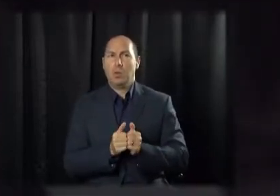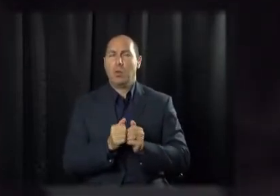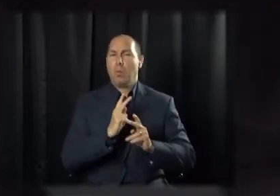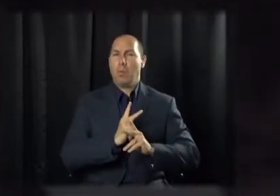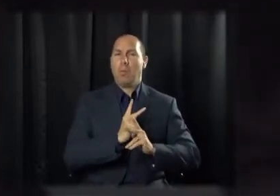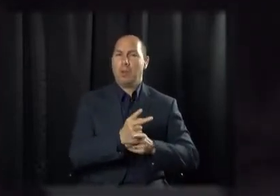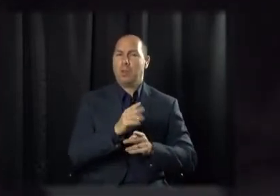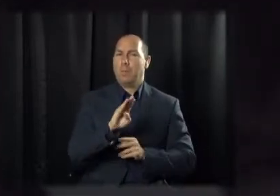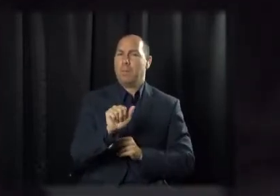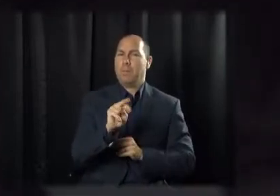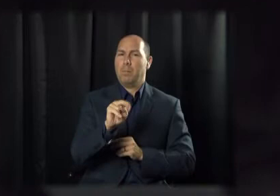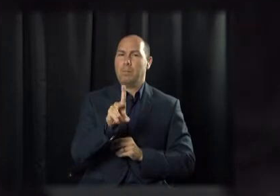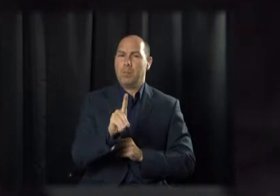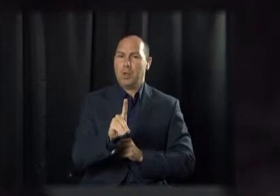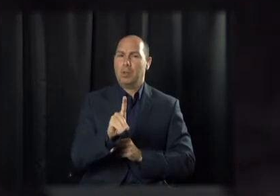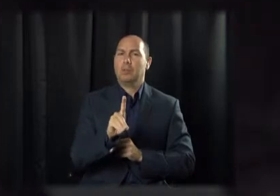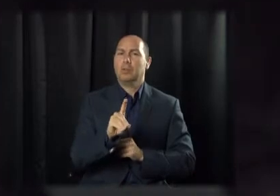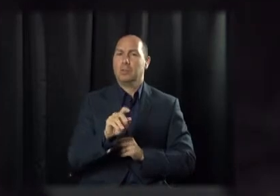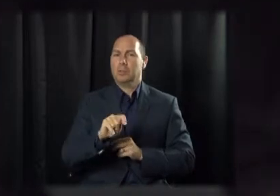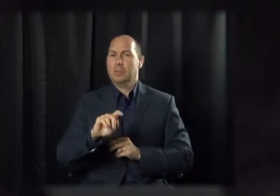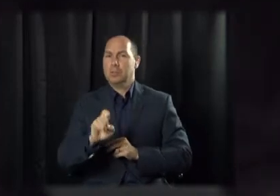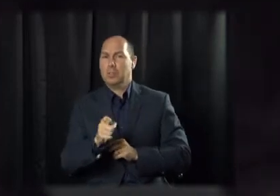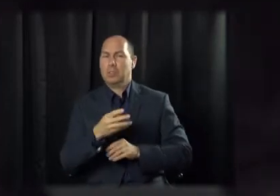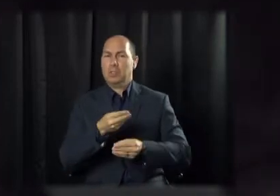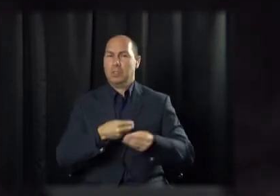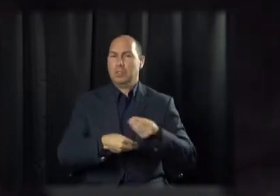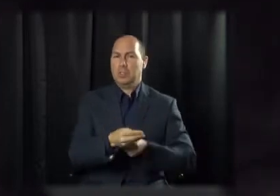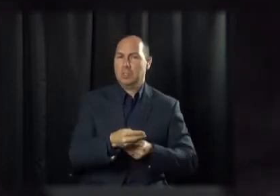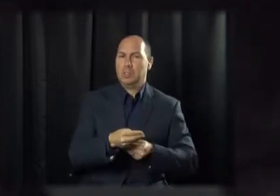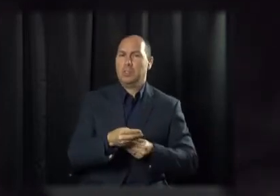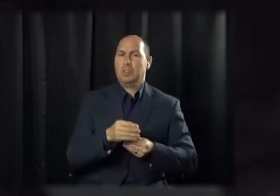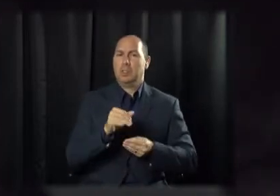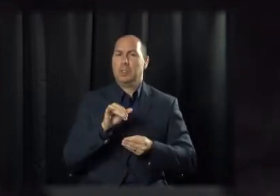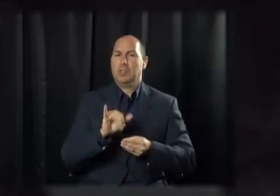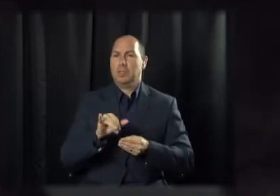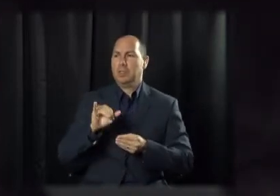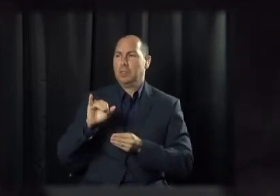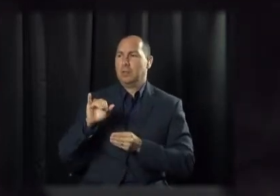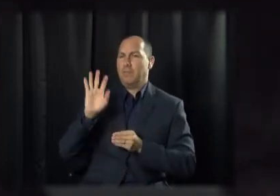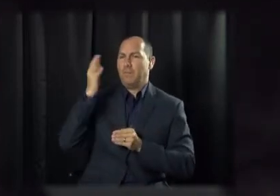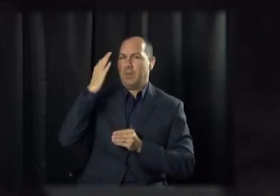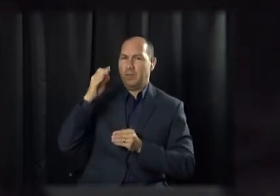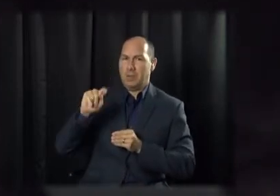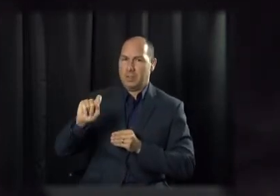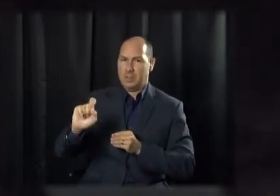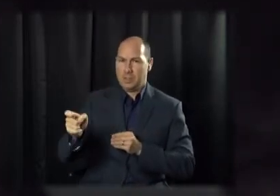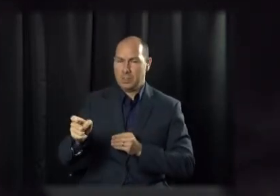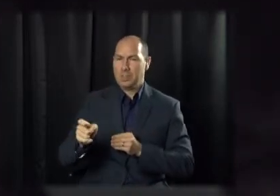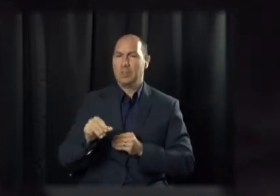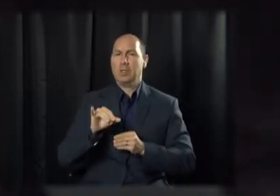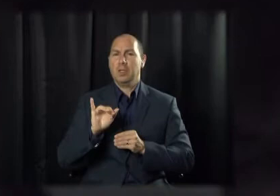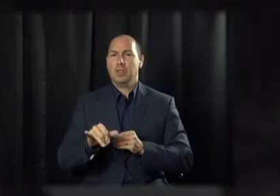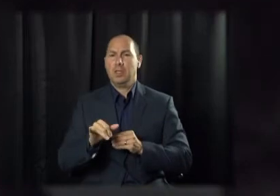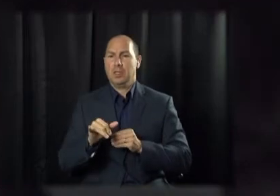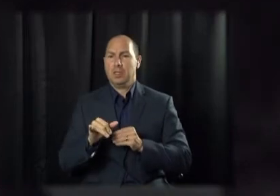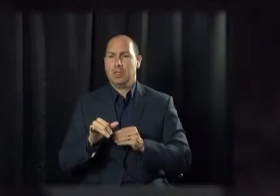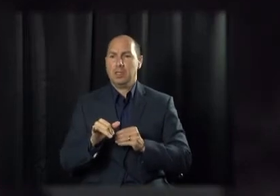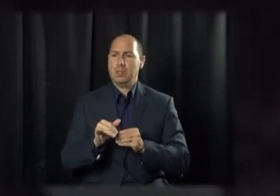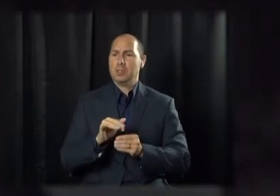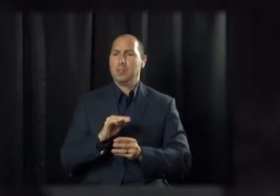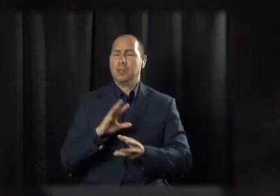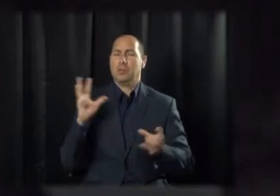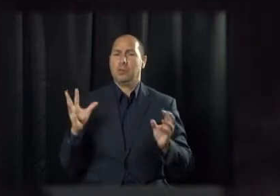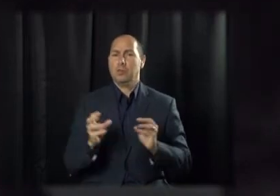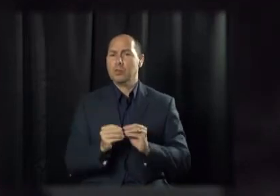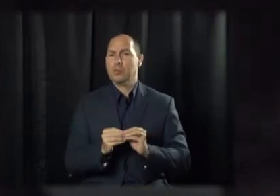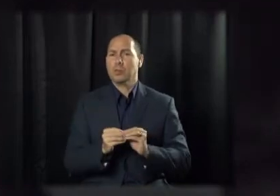occurred in August of 2019, exempting the bonds from federal taxation. The surplus amount of $7 million will be transferred back